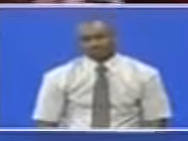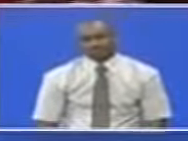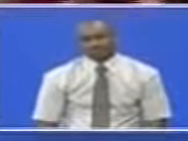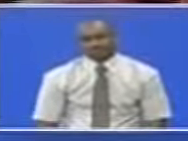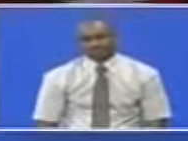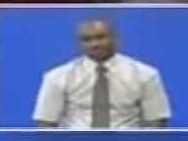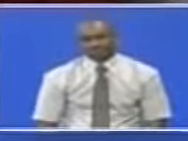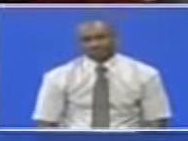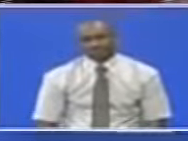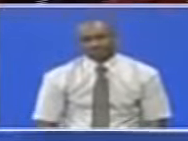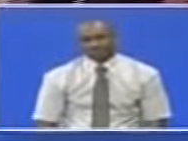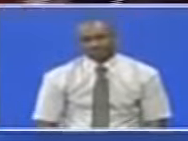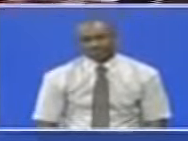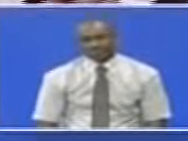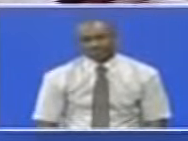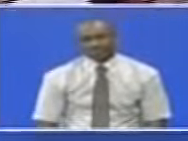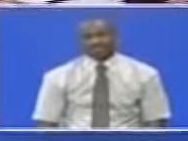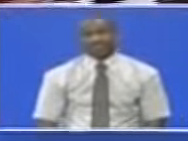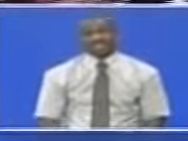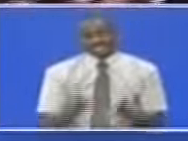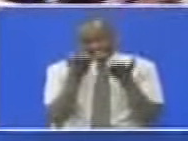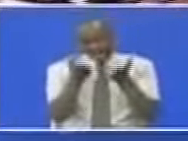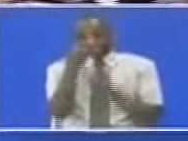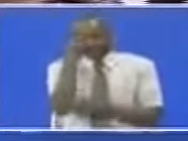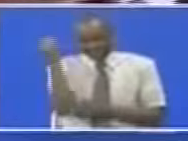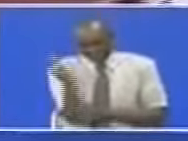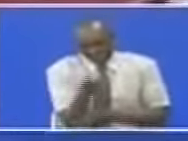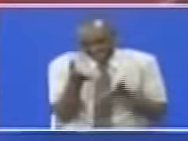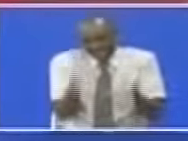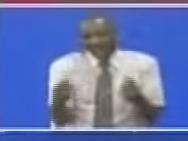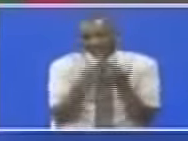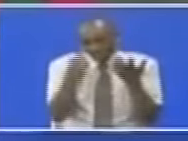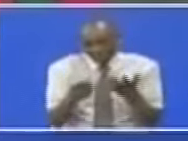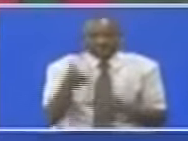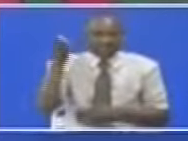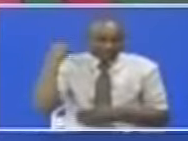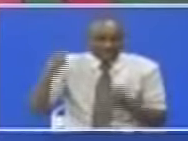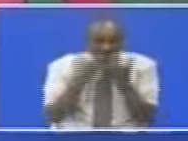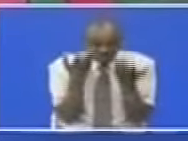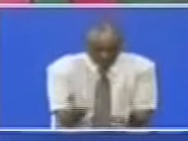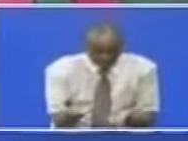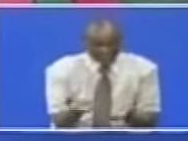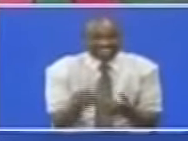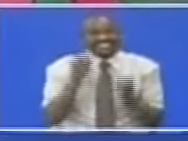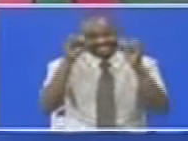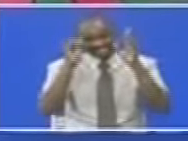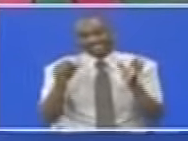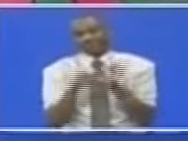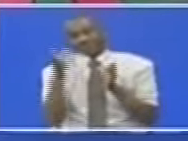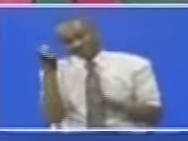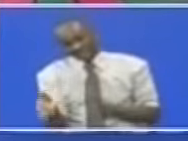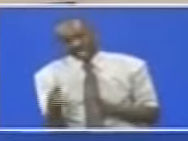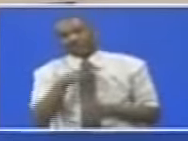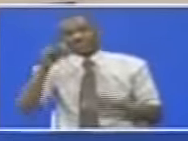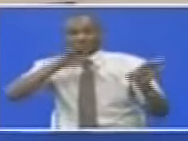Thank you, Mr. Speaker, for protecting me. Barely 3 months after the Code of Conduct and Ethics for Teachers were tabled